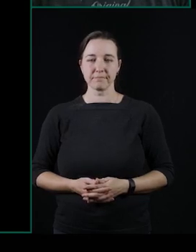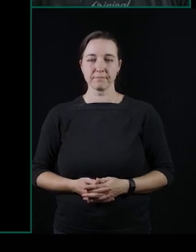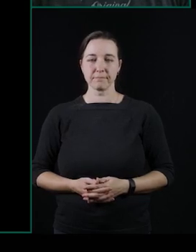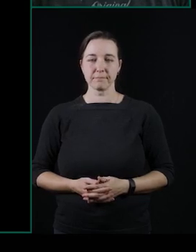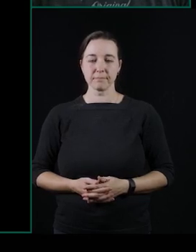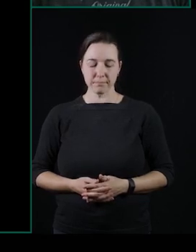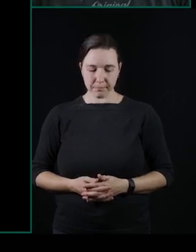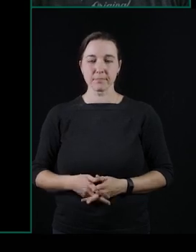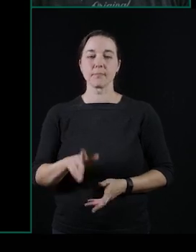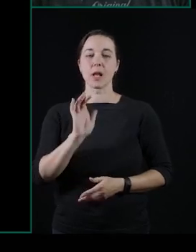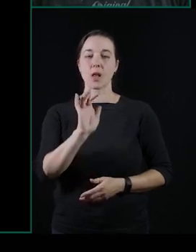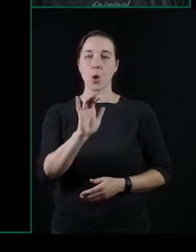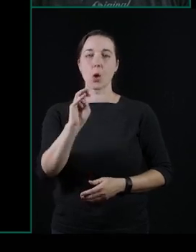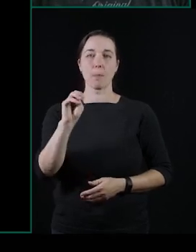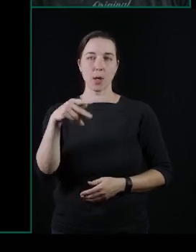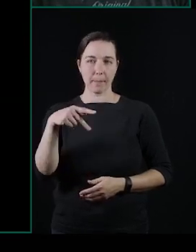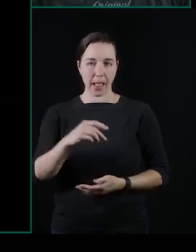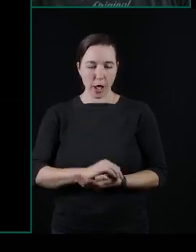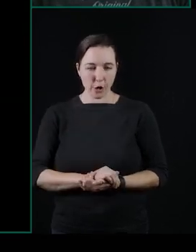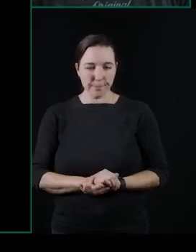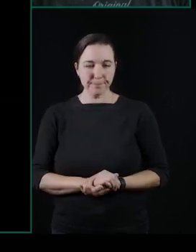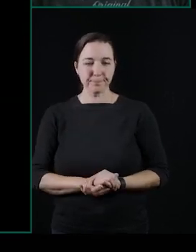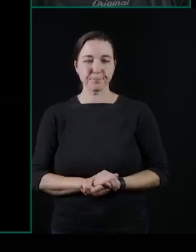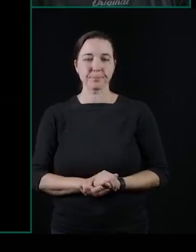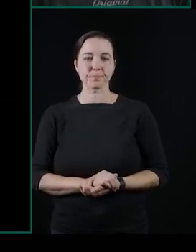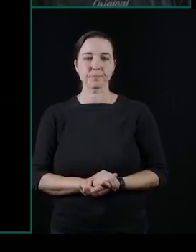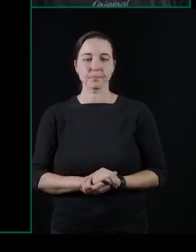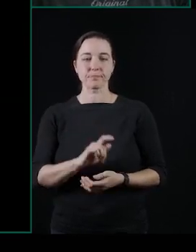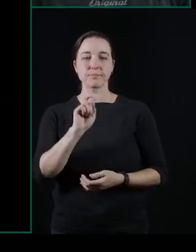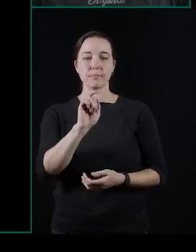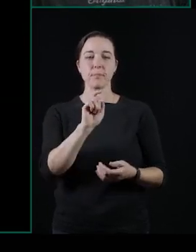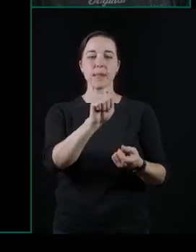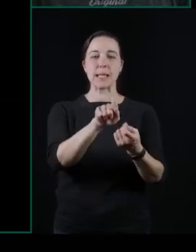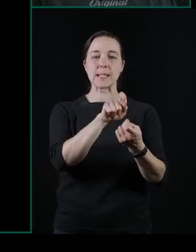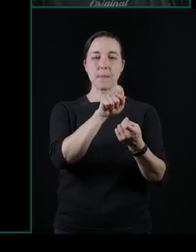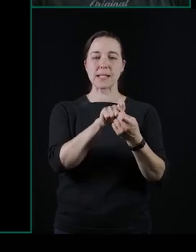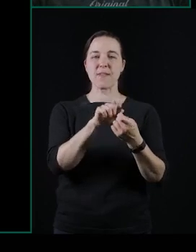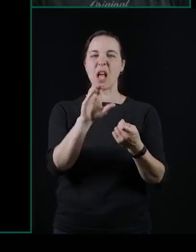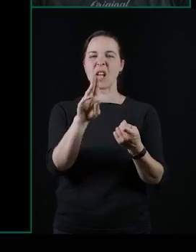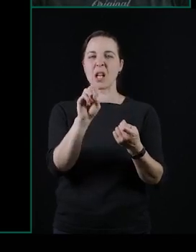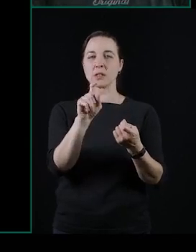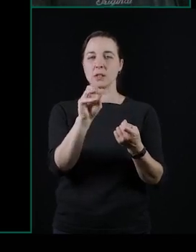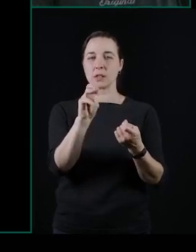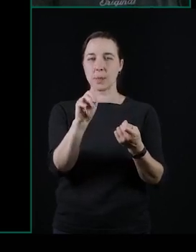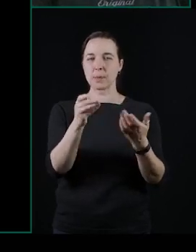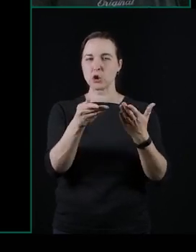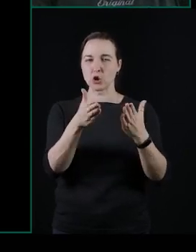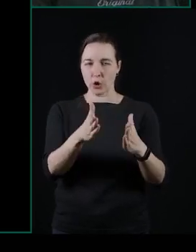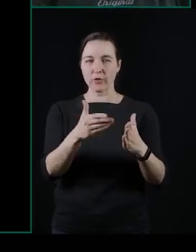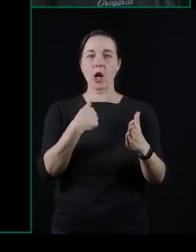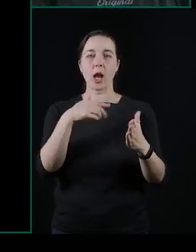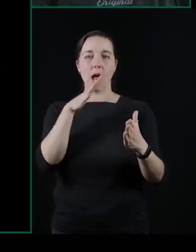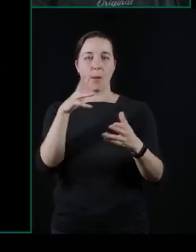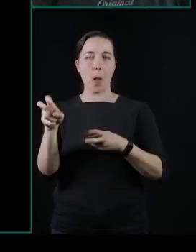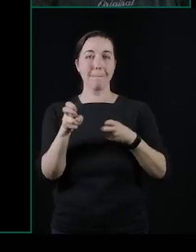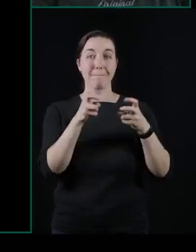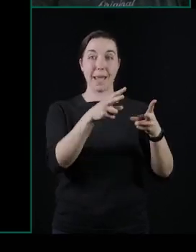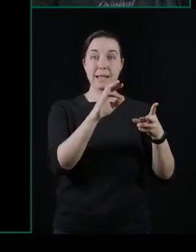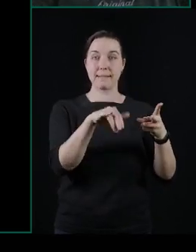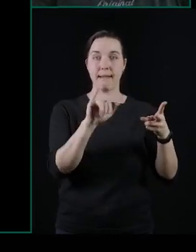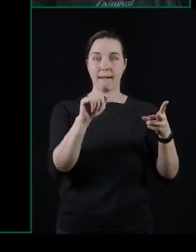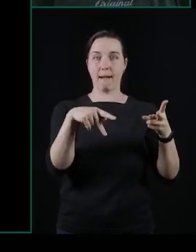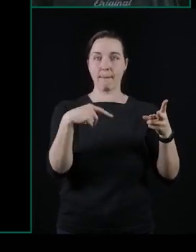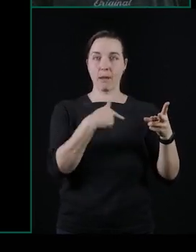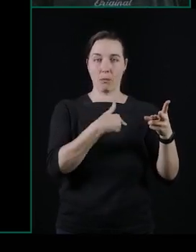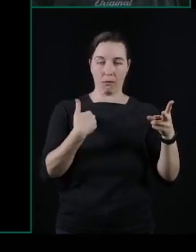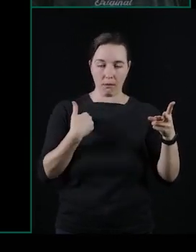We go to multiplayer option. We're going to specify a custom server. I'm going to paste the IP we got, and we're going to